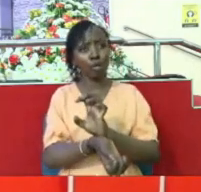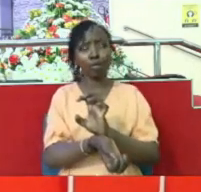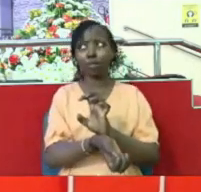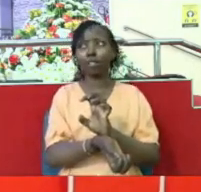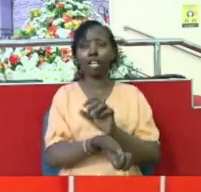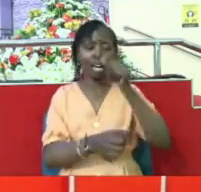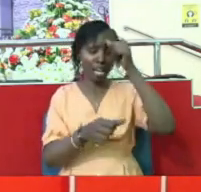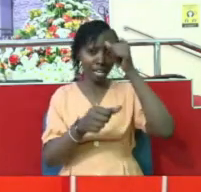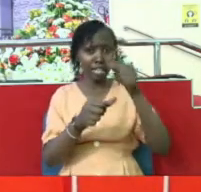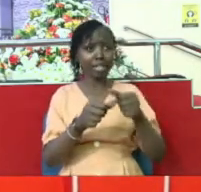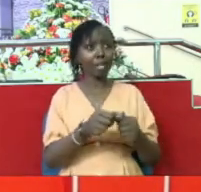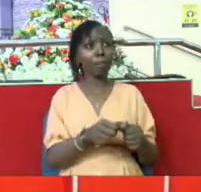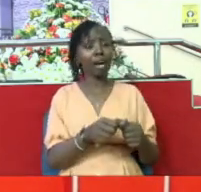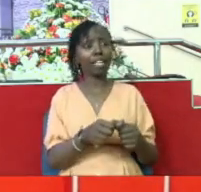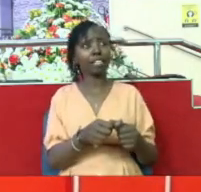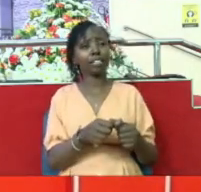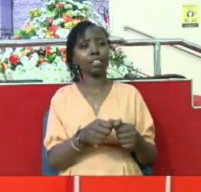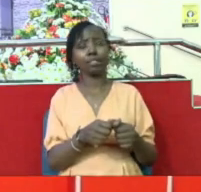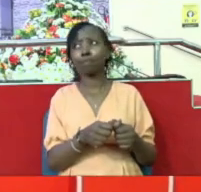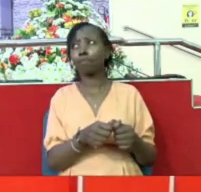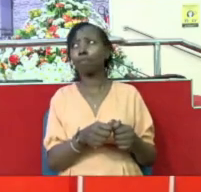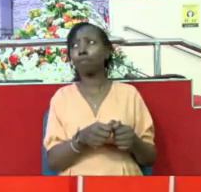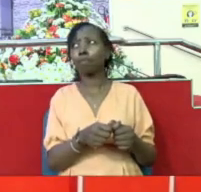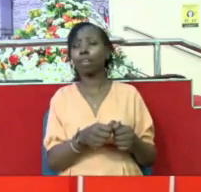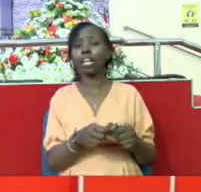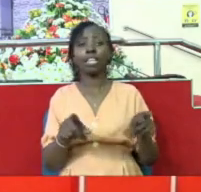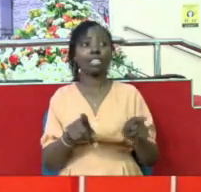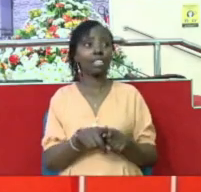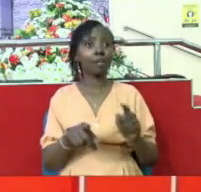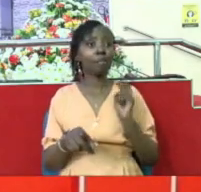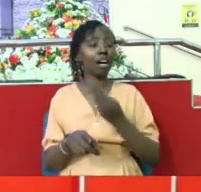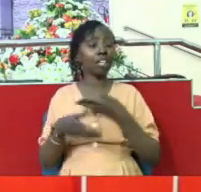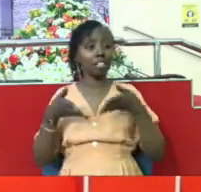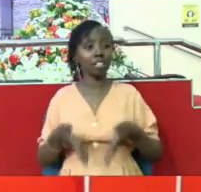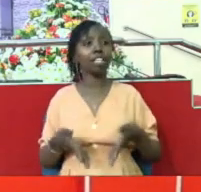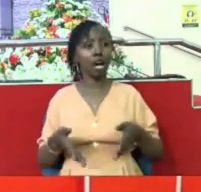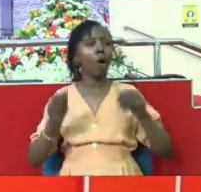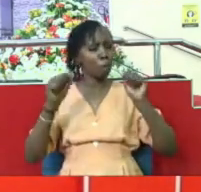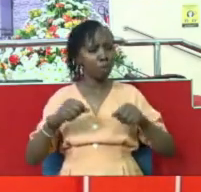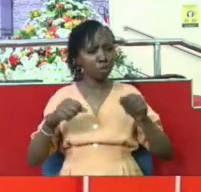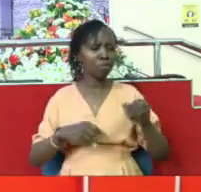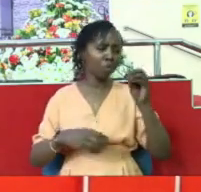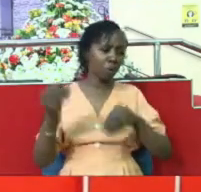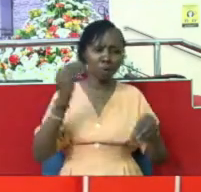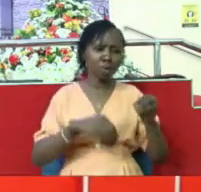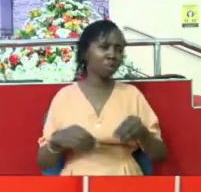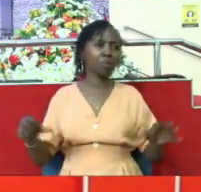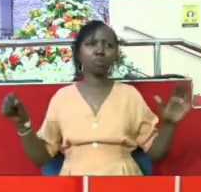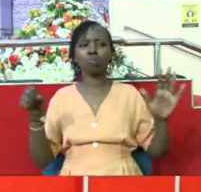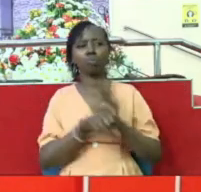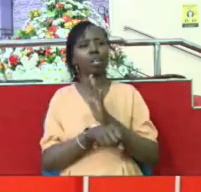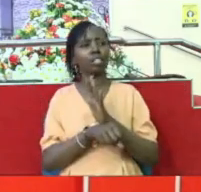reminding me that even us here, we can do it as we compare